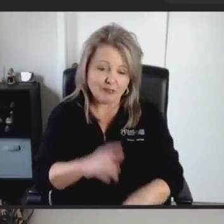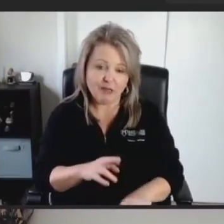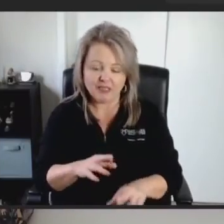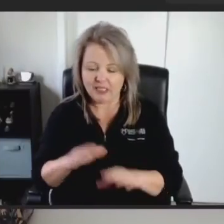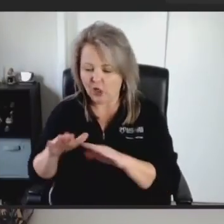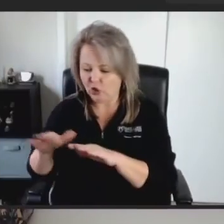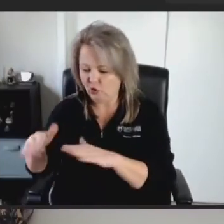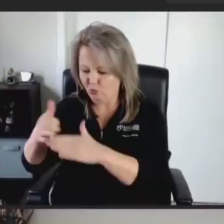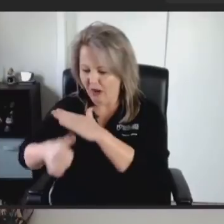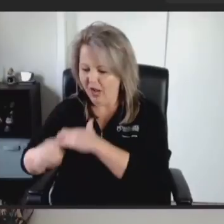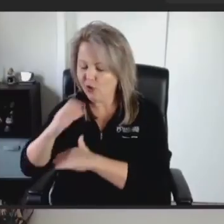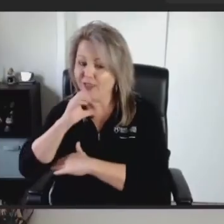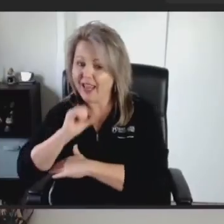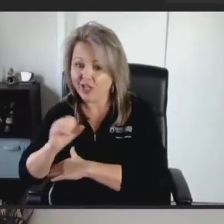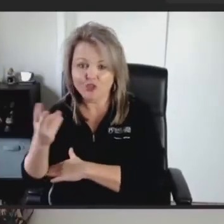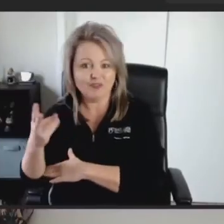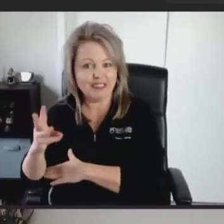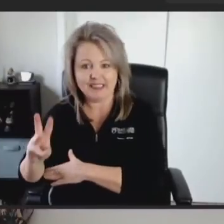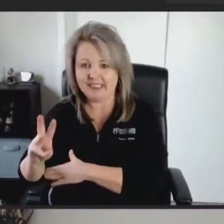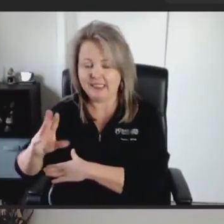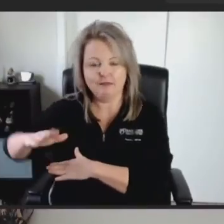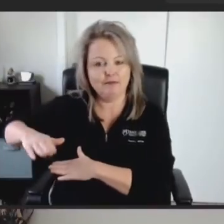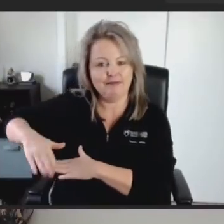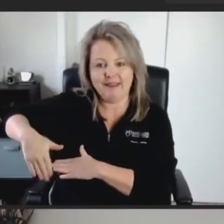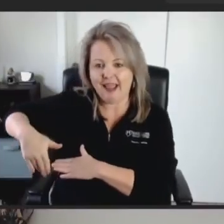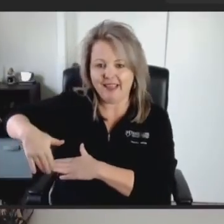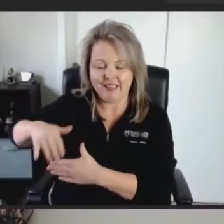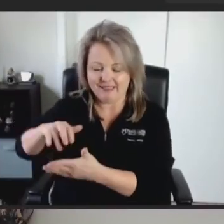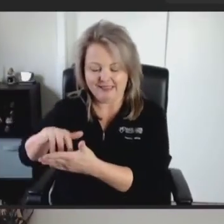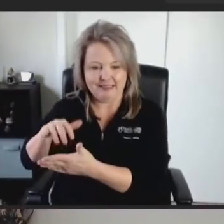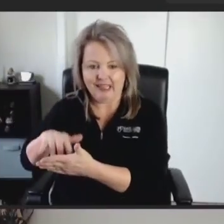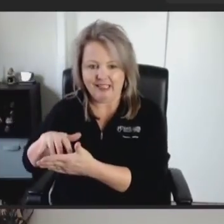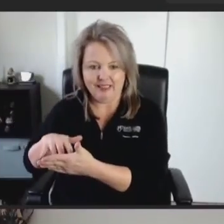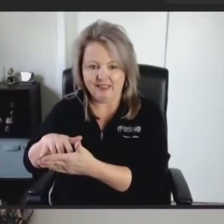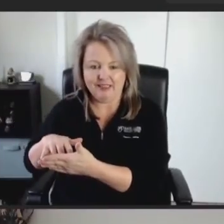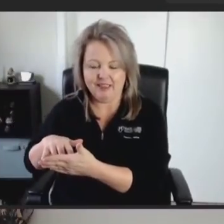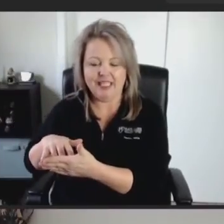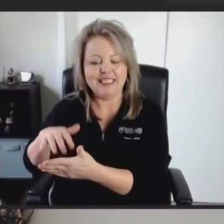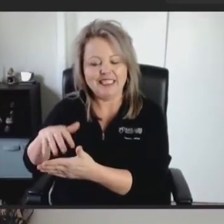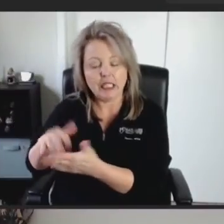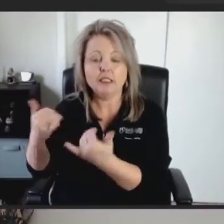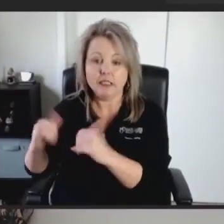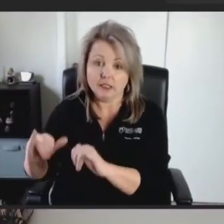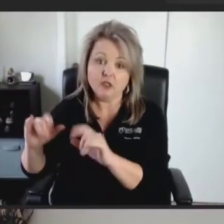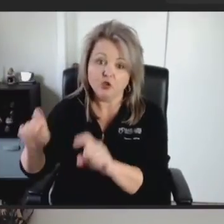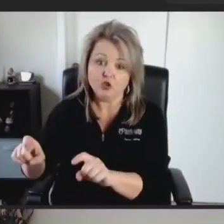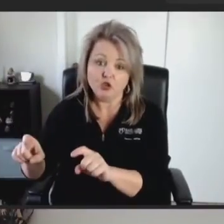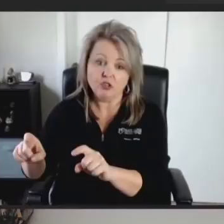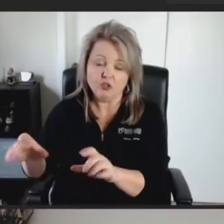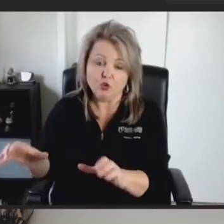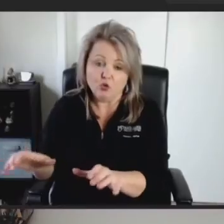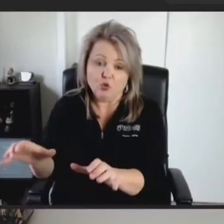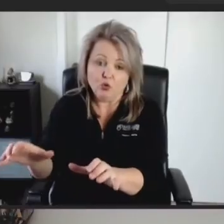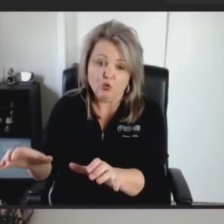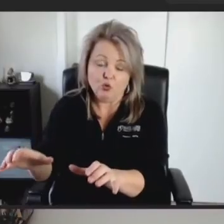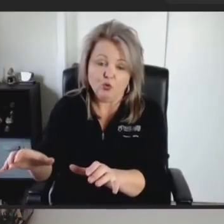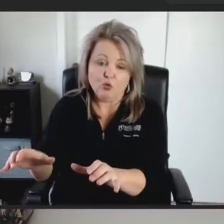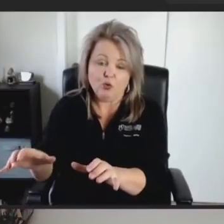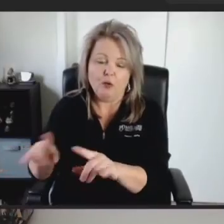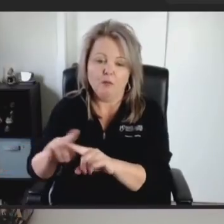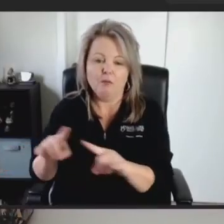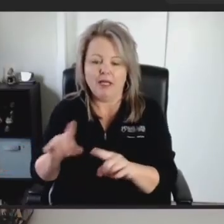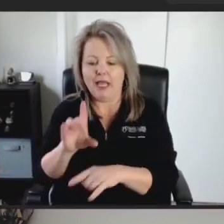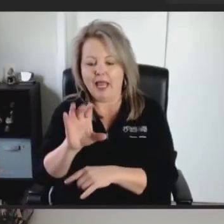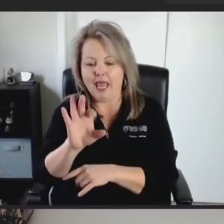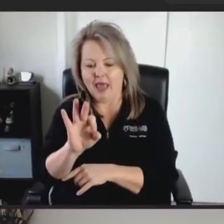16 were not yet studied either, and those studies still need to be done later in the year. The way that the